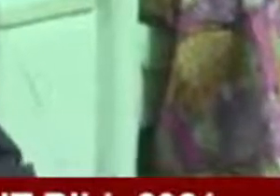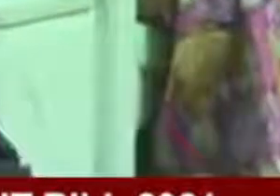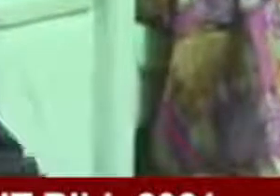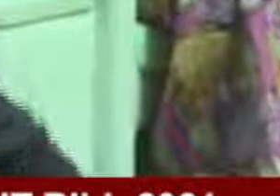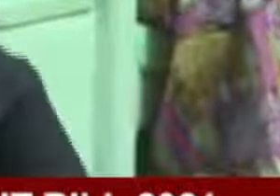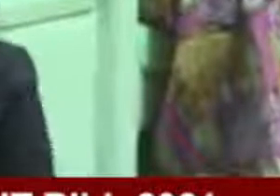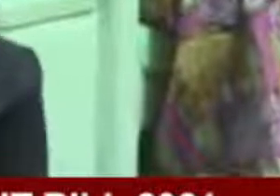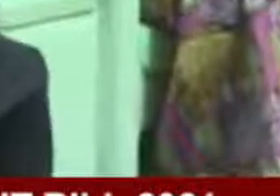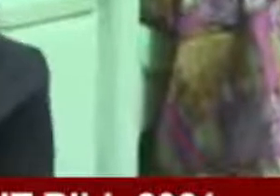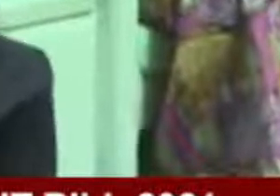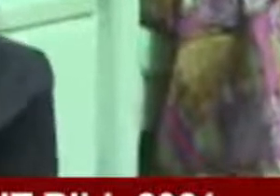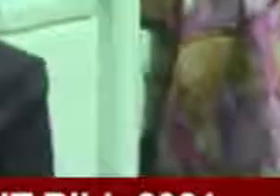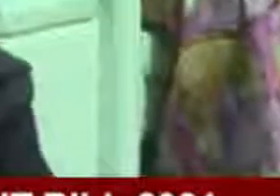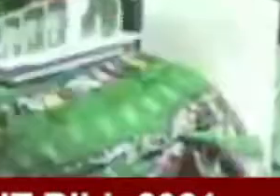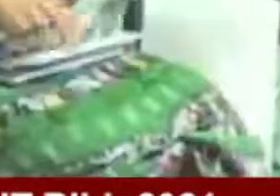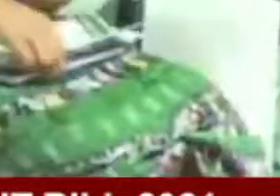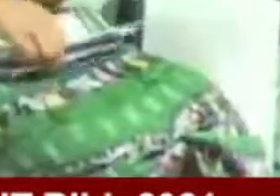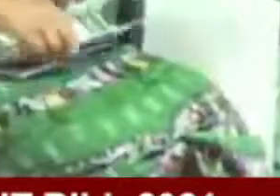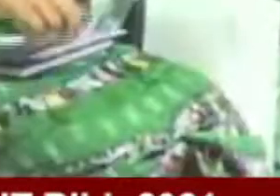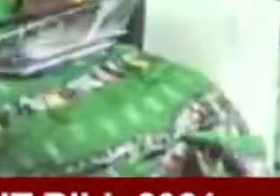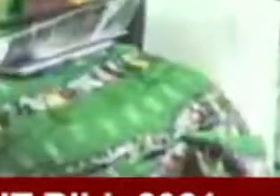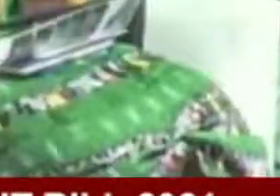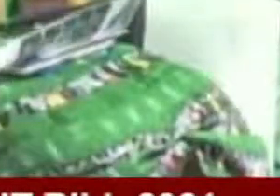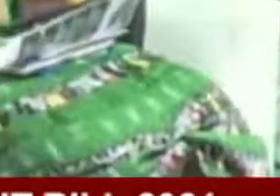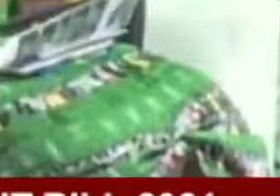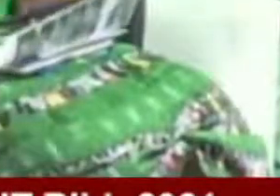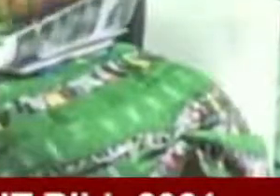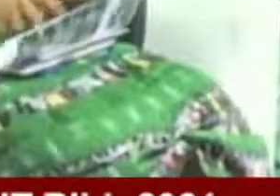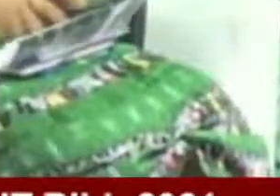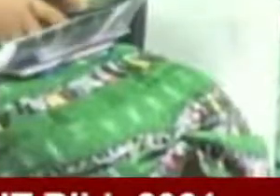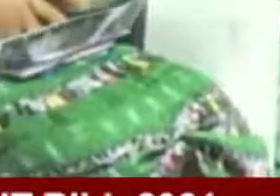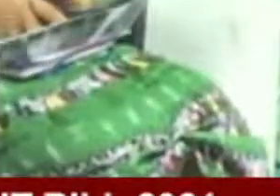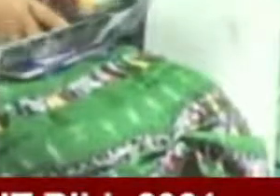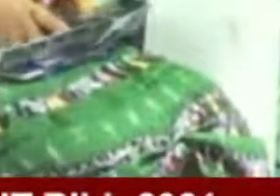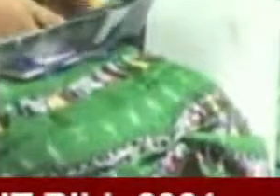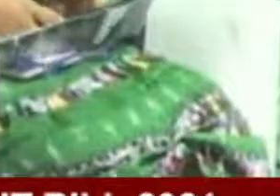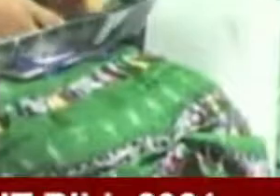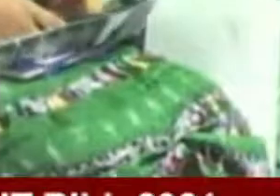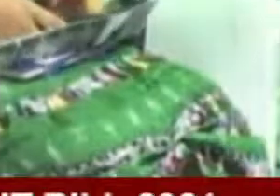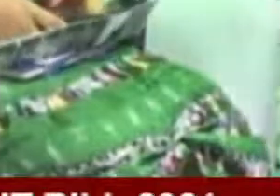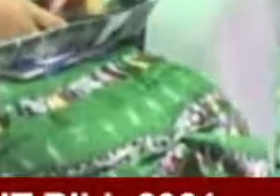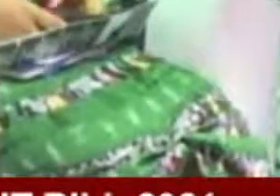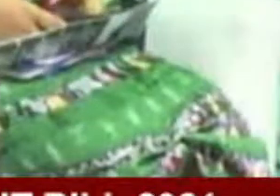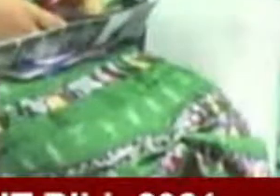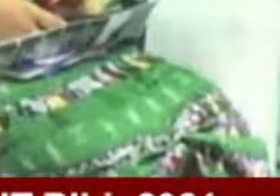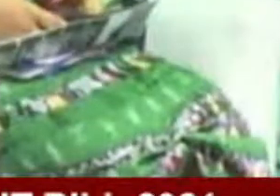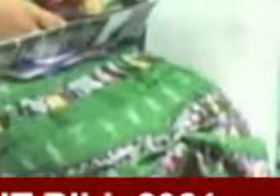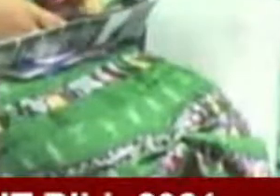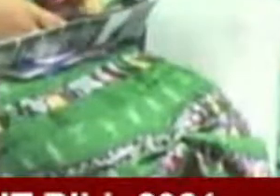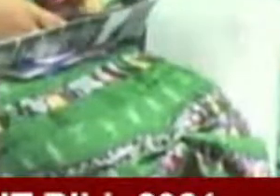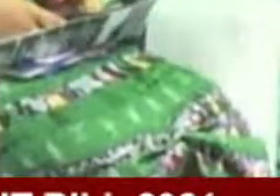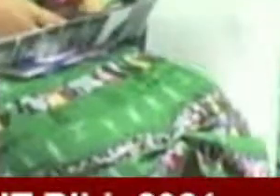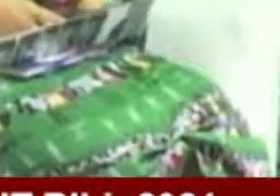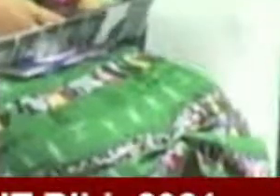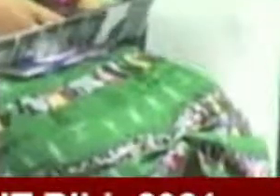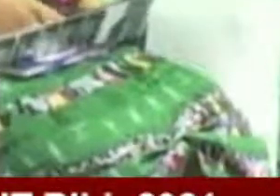what suits us. In that light, I agree with the president. We know it will be very, very difficult for the crop of